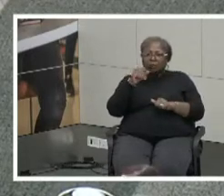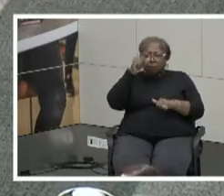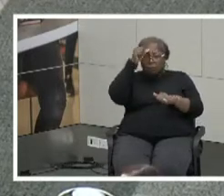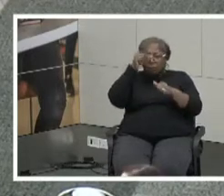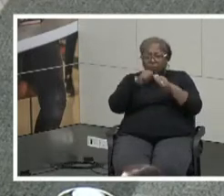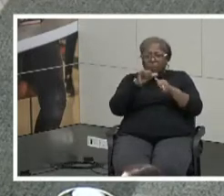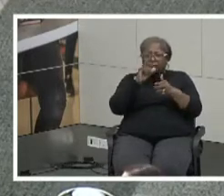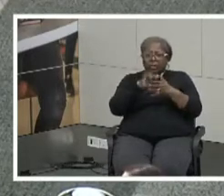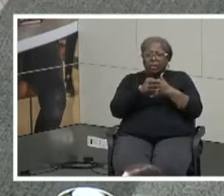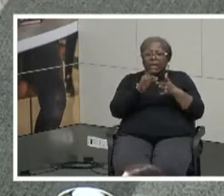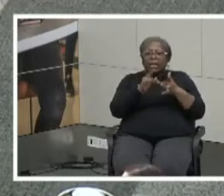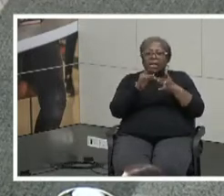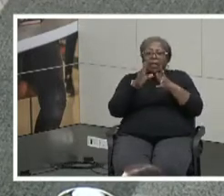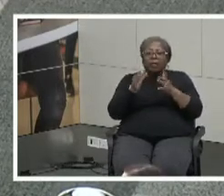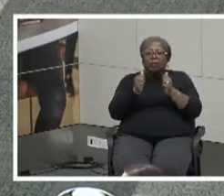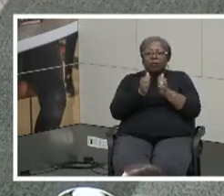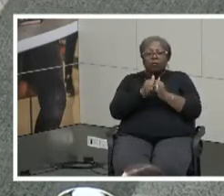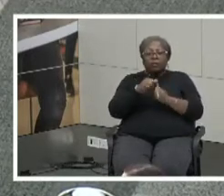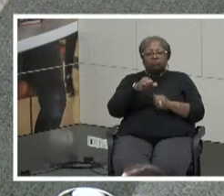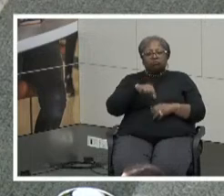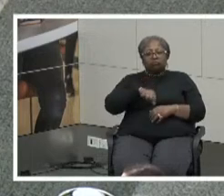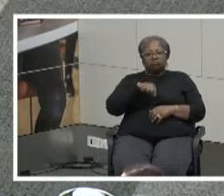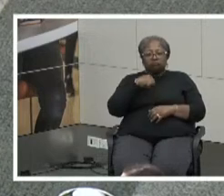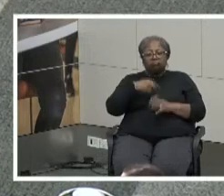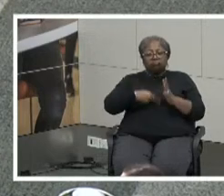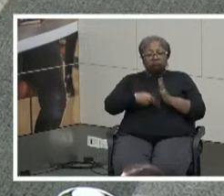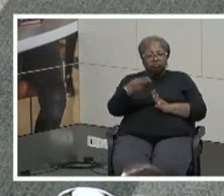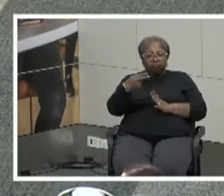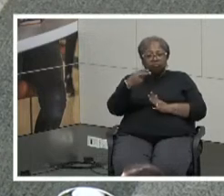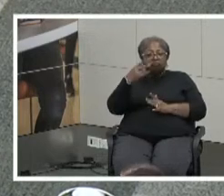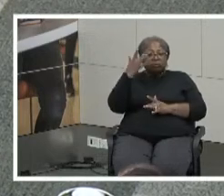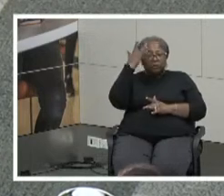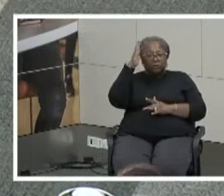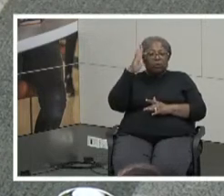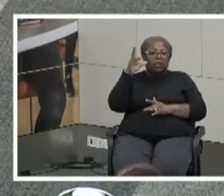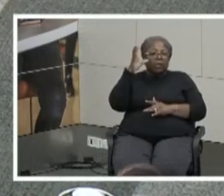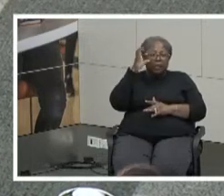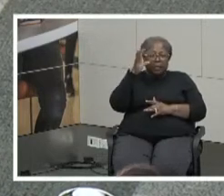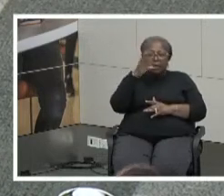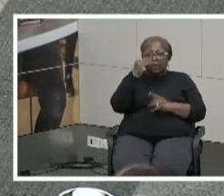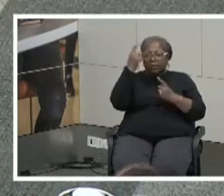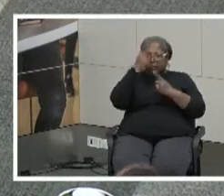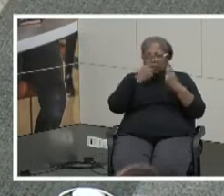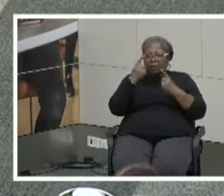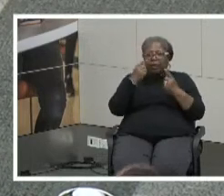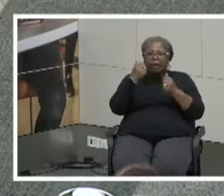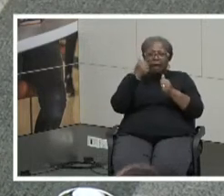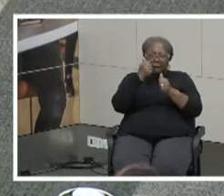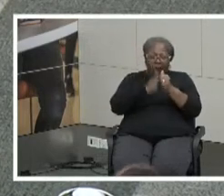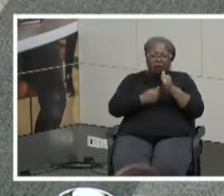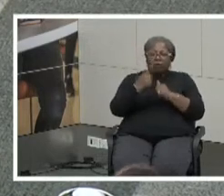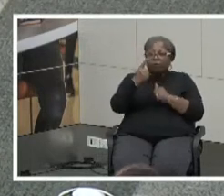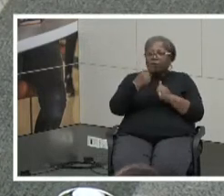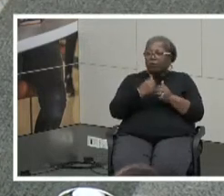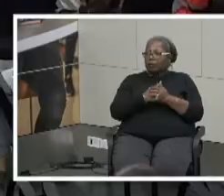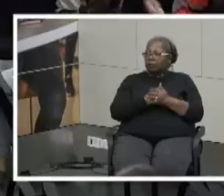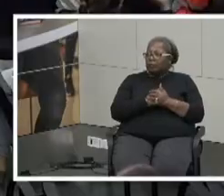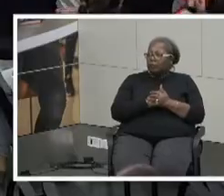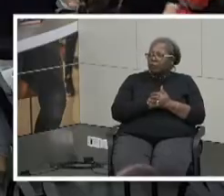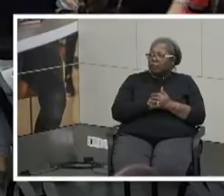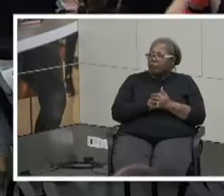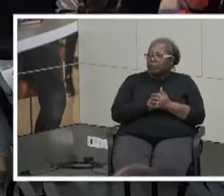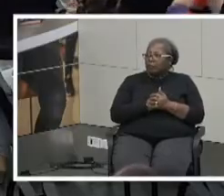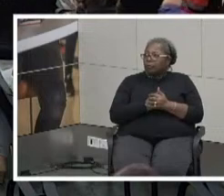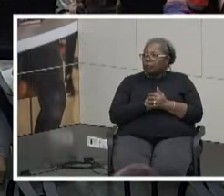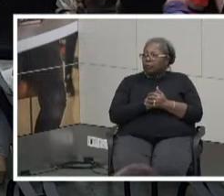remember that a leader with integrity and in intelligence would listen and consider every single one